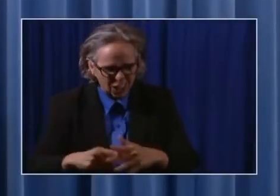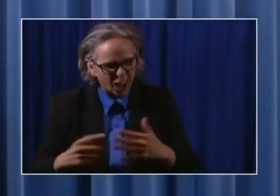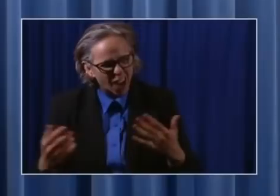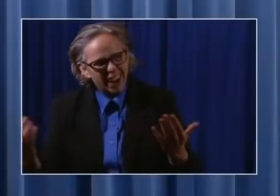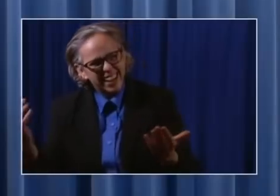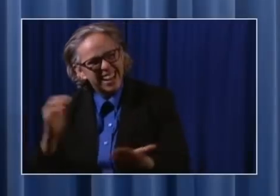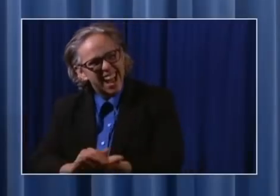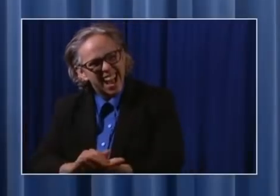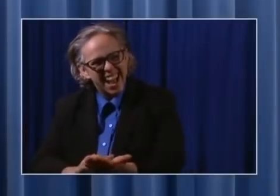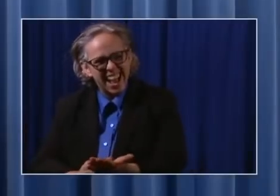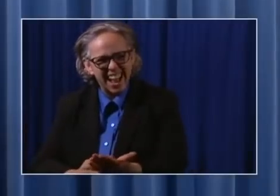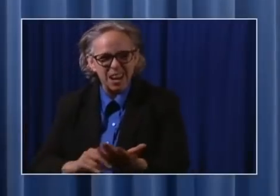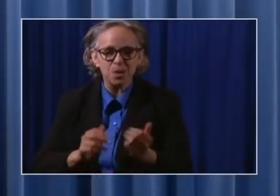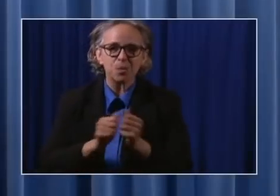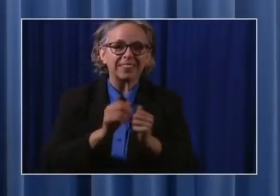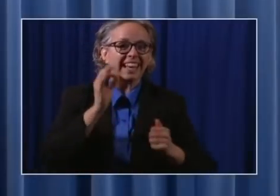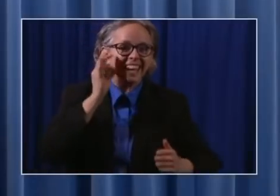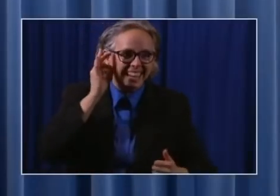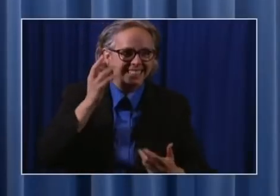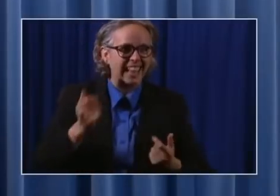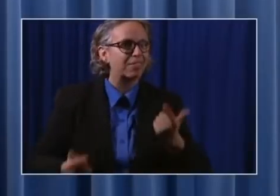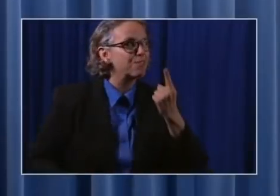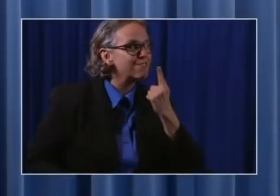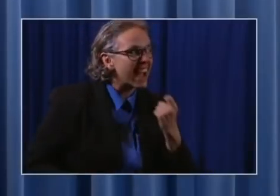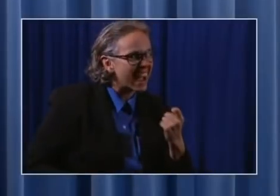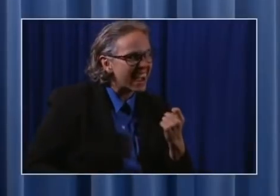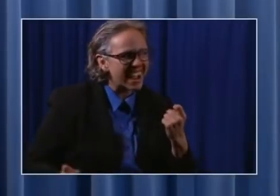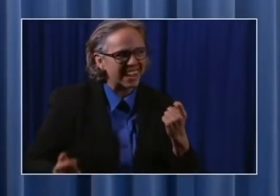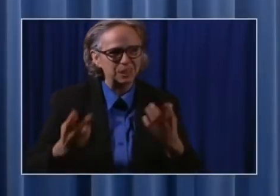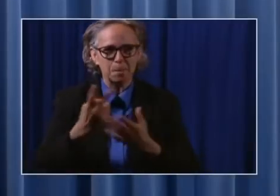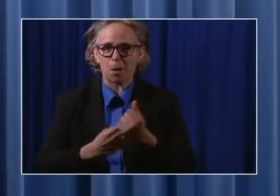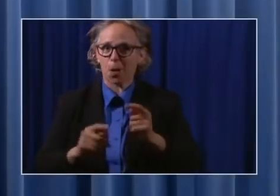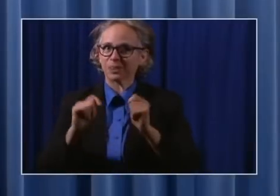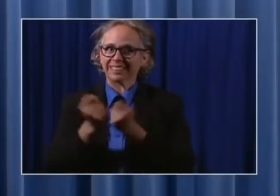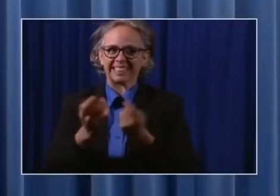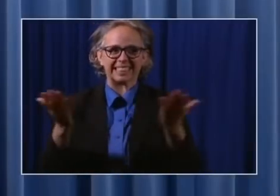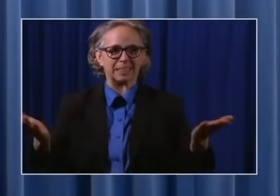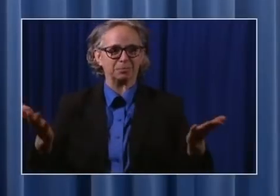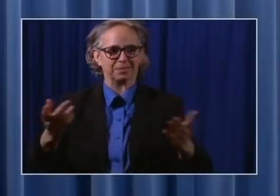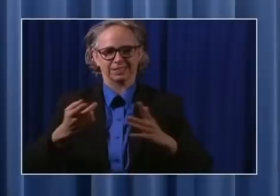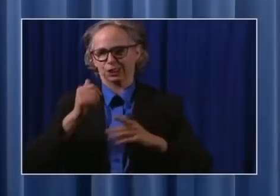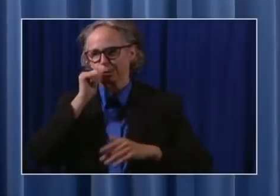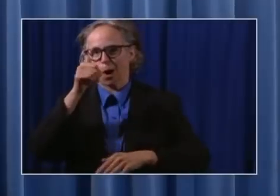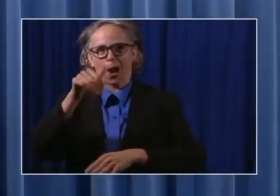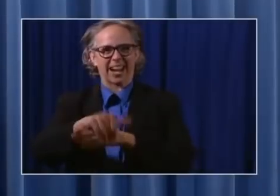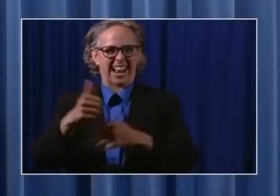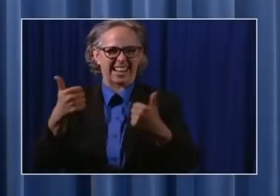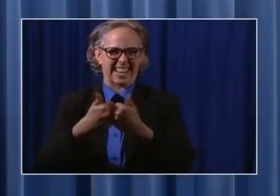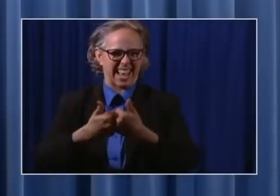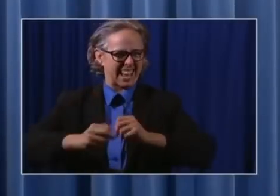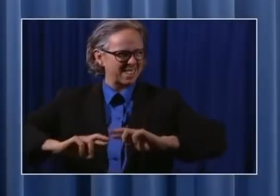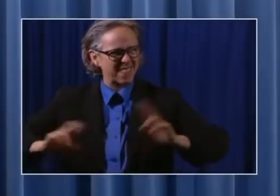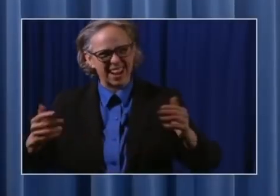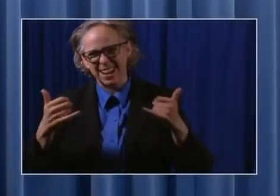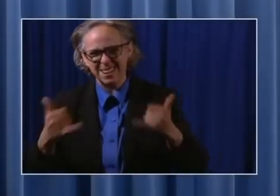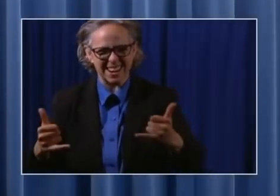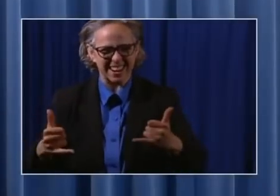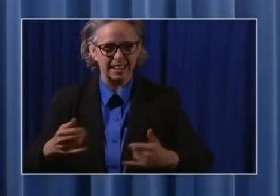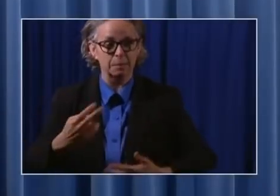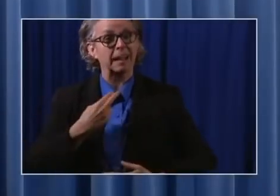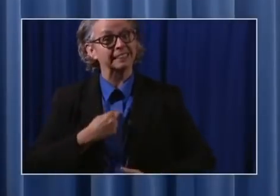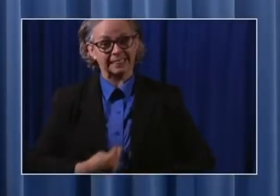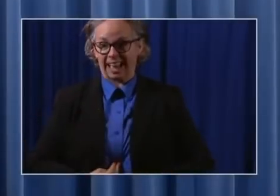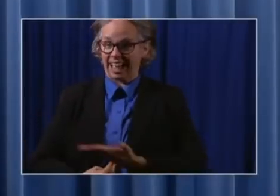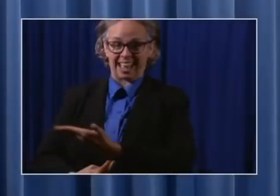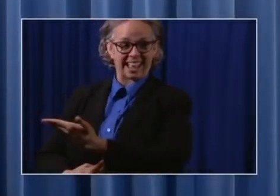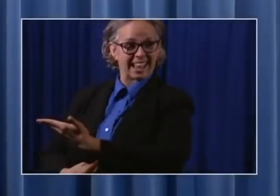Reds both will be playing tomorrow night. Look forward to that. I'm wearing a tie from Malone University in Canton.